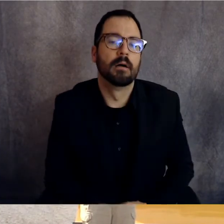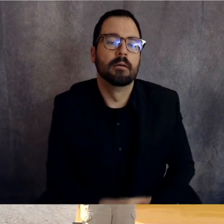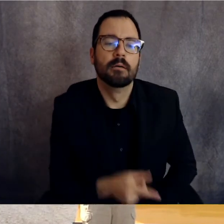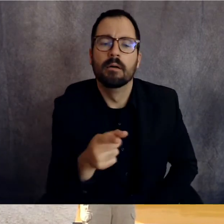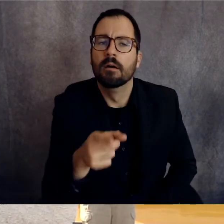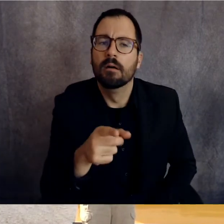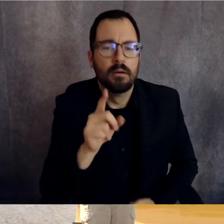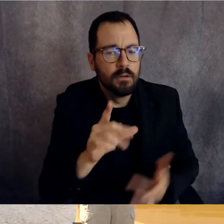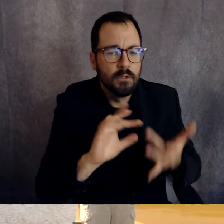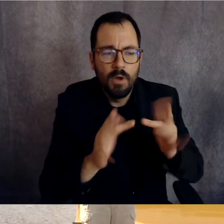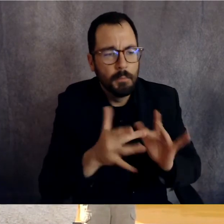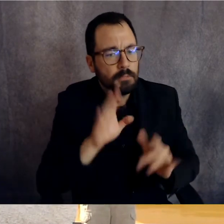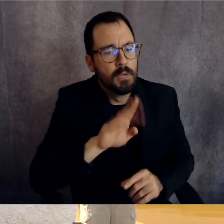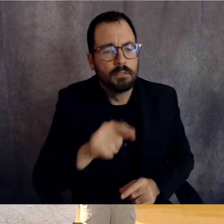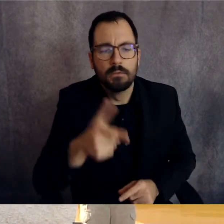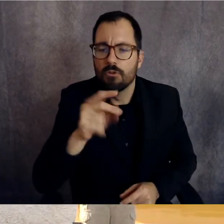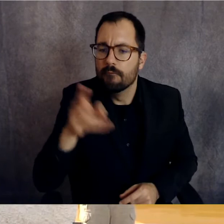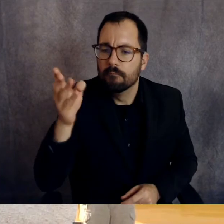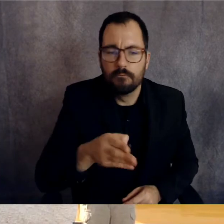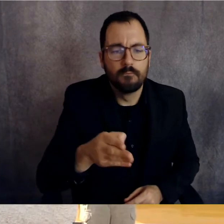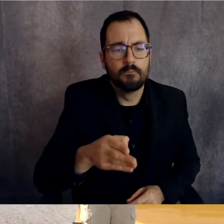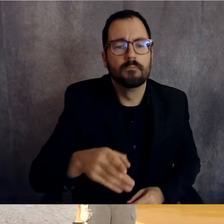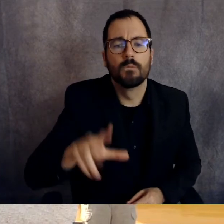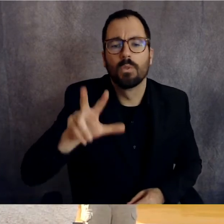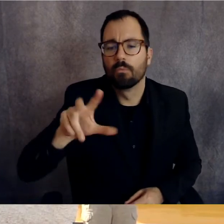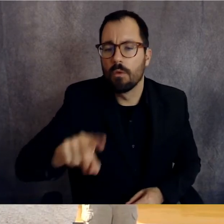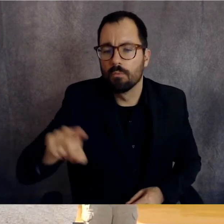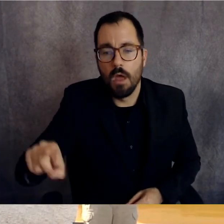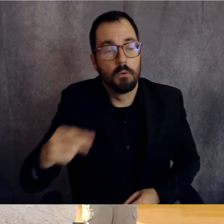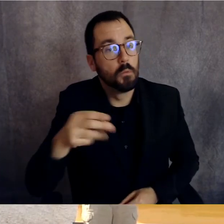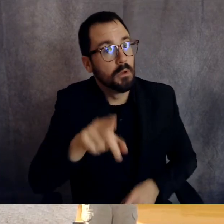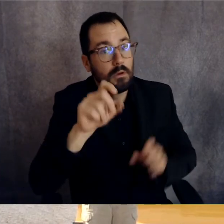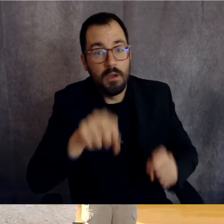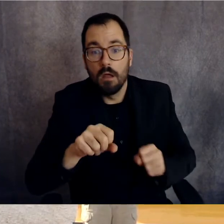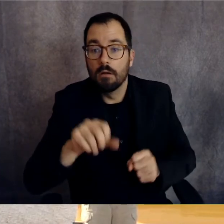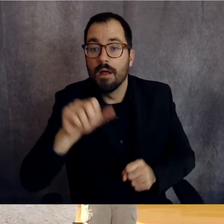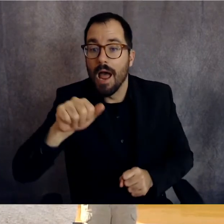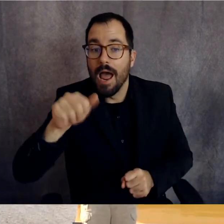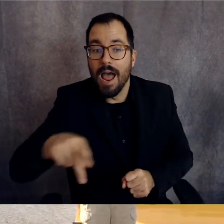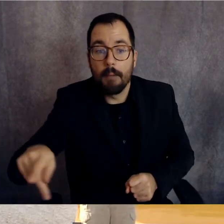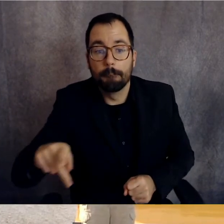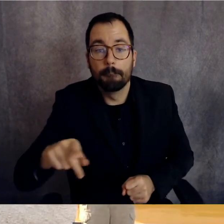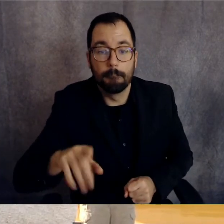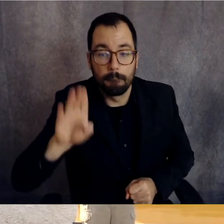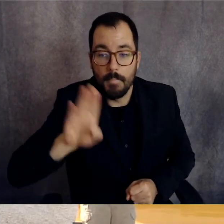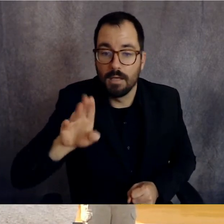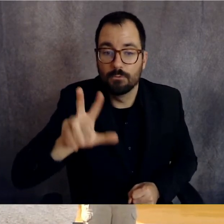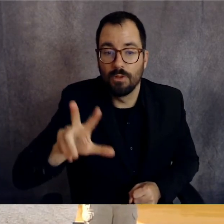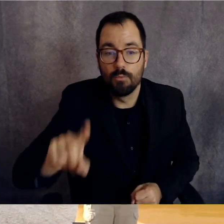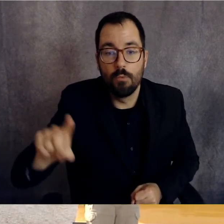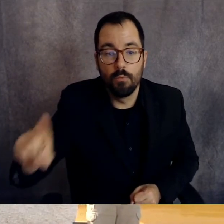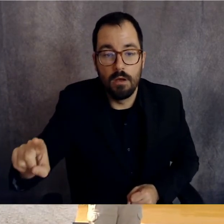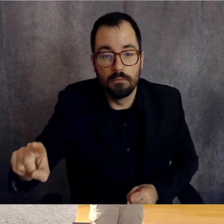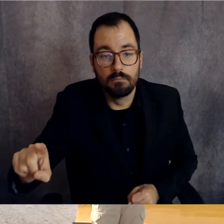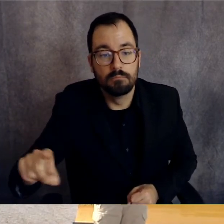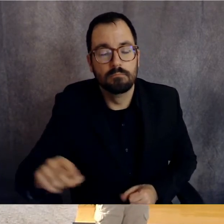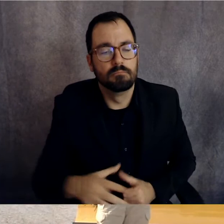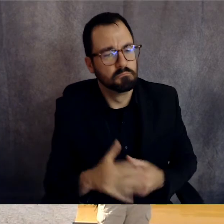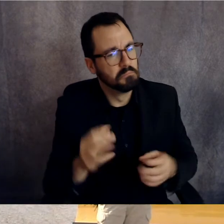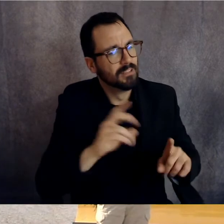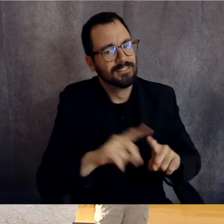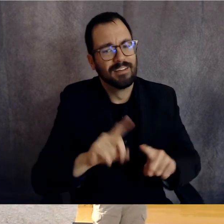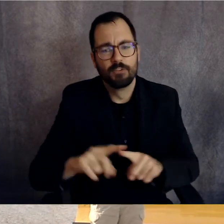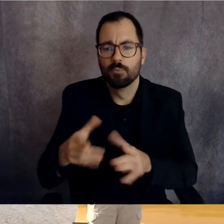boston.gov/311, or you can download the Boston 311 app on your phone. So those are some of the basic ways of which you